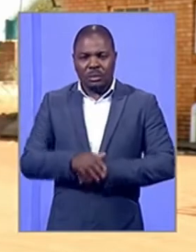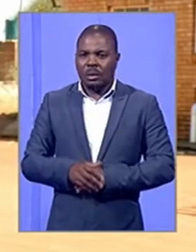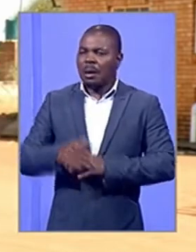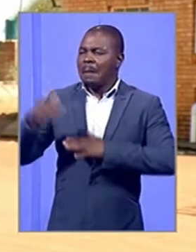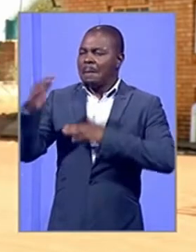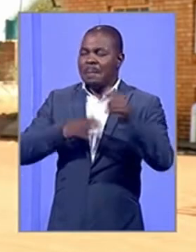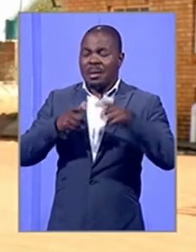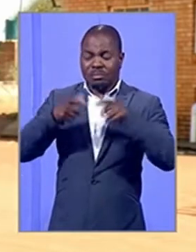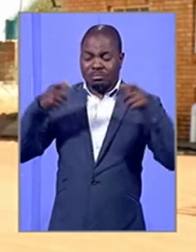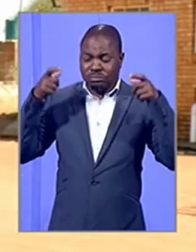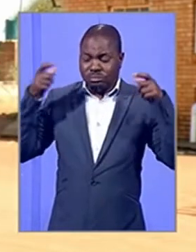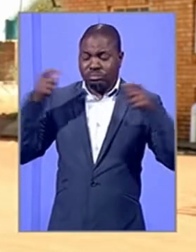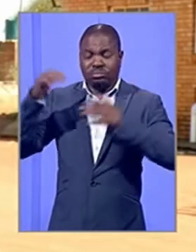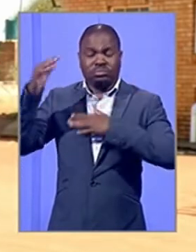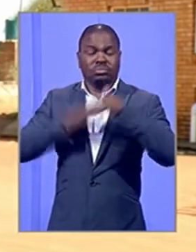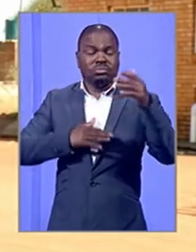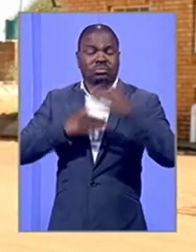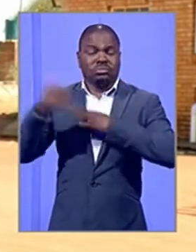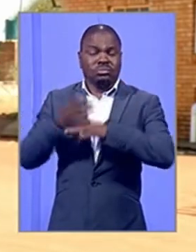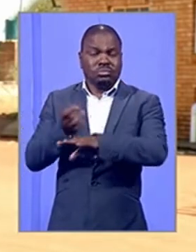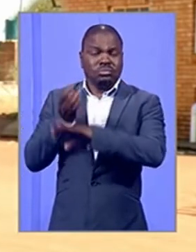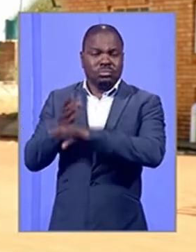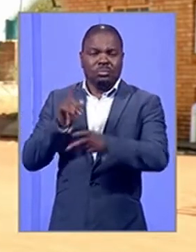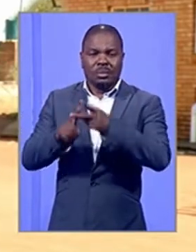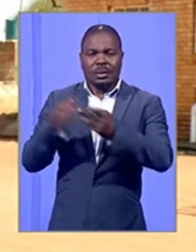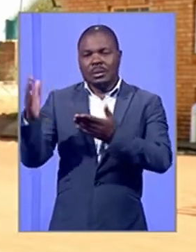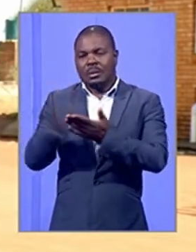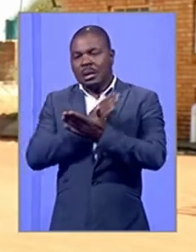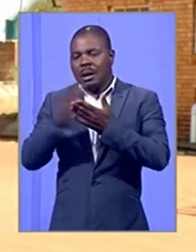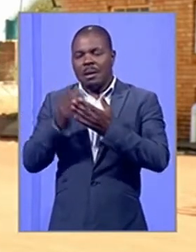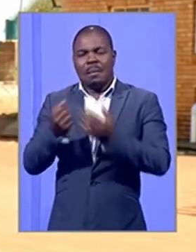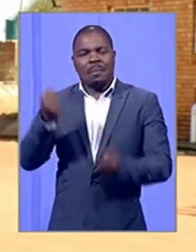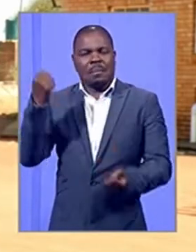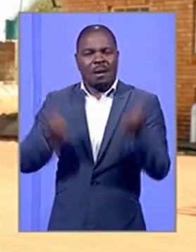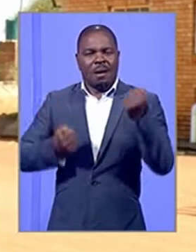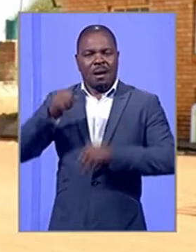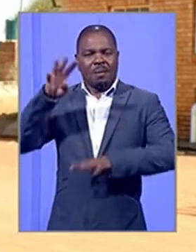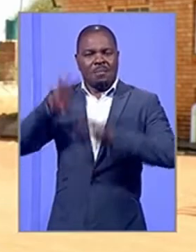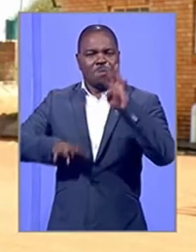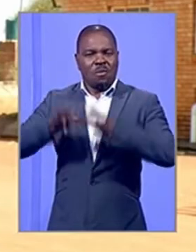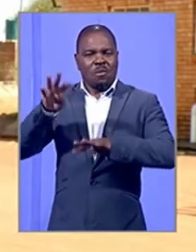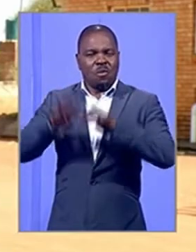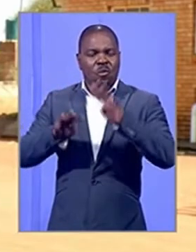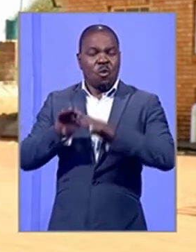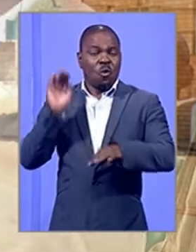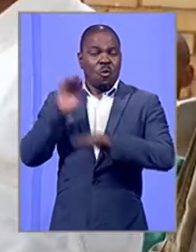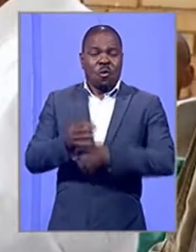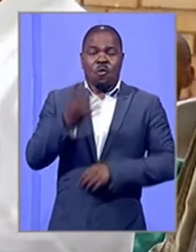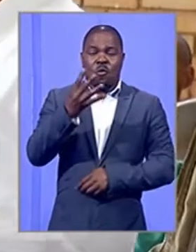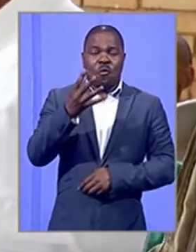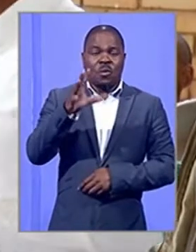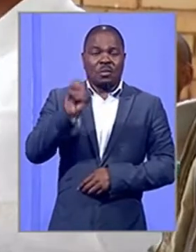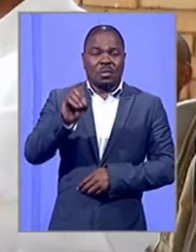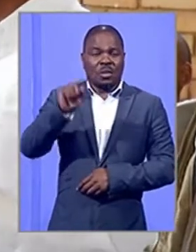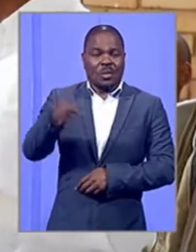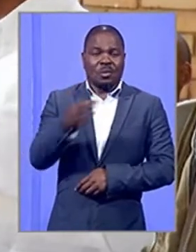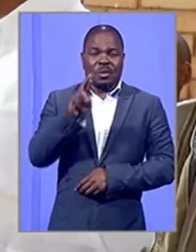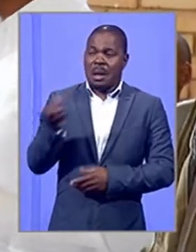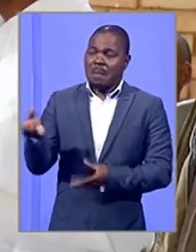tše dikgolokgolo ba bang ba rekile di-double cab ba reketše di-double cab tša 450,000 rand. Bangwe ba